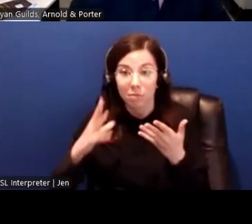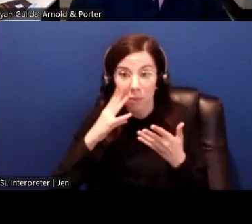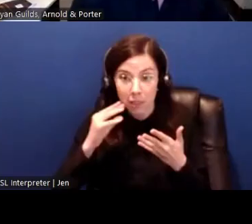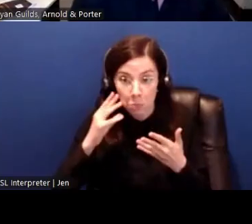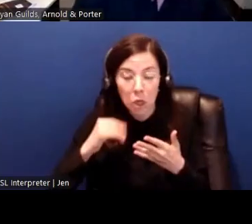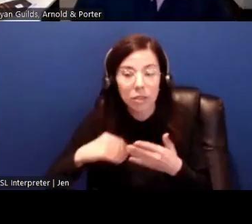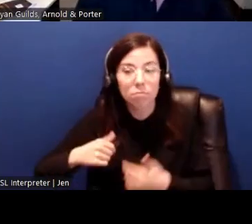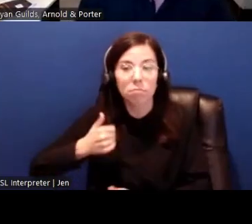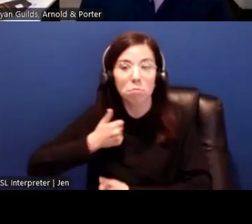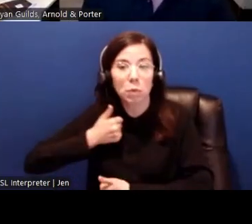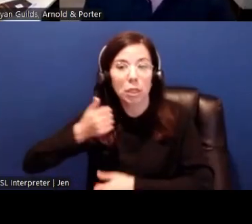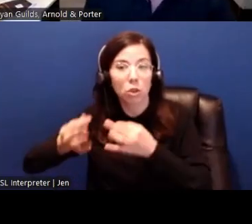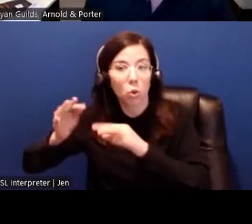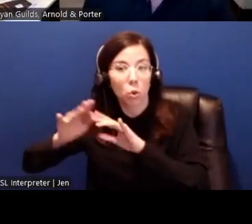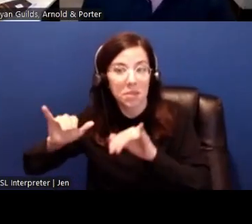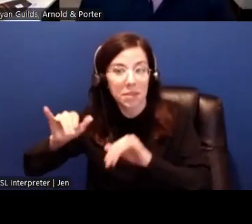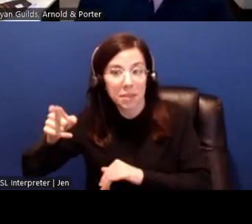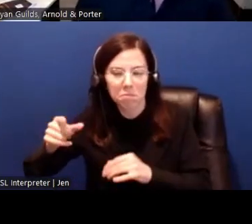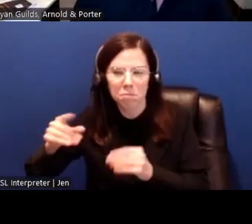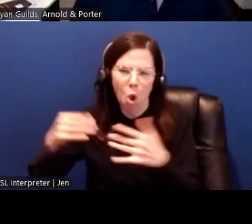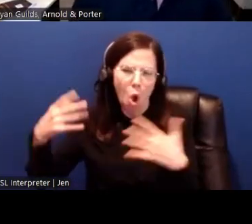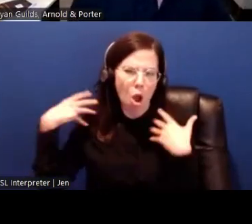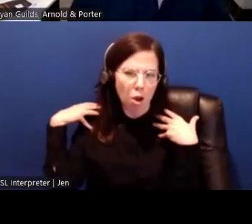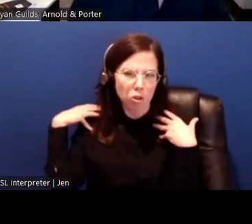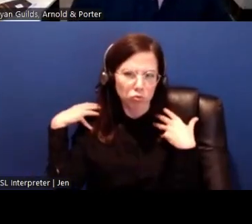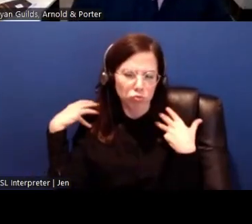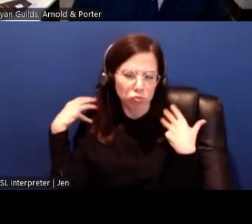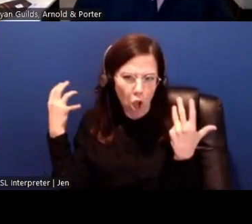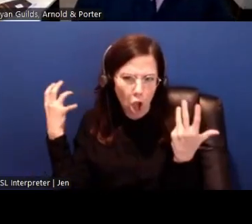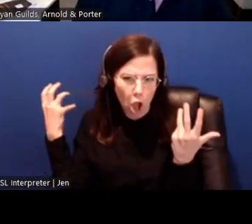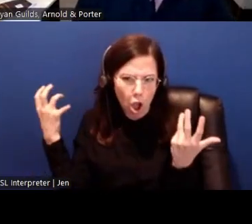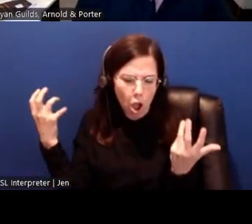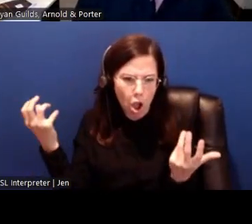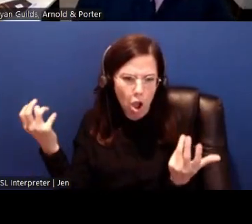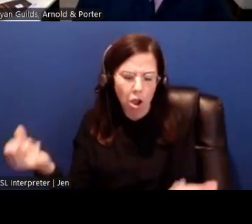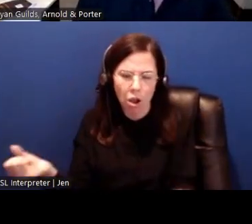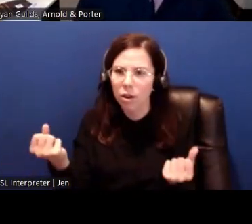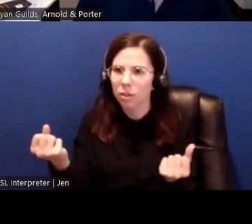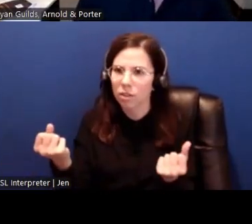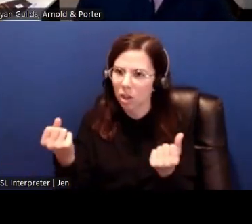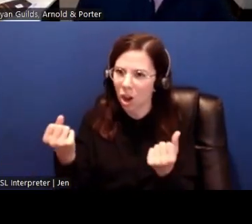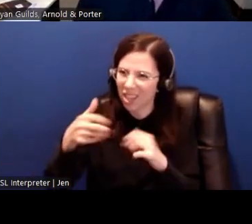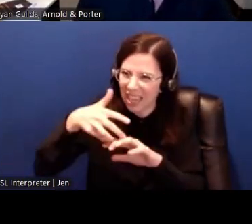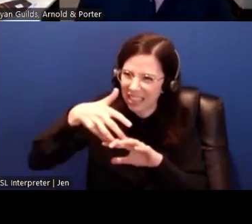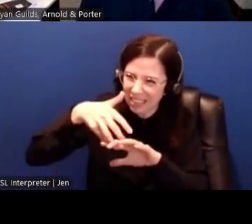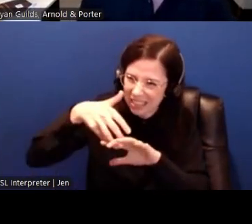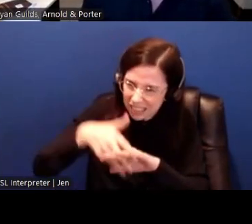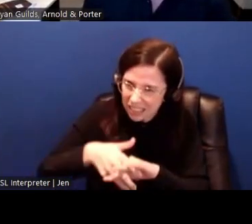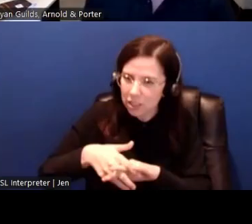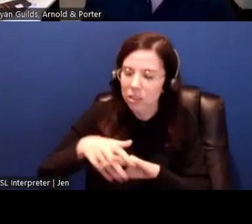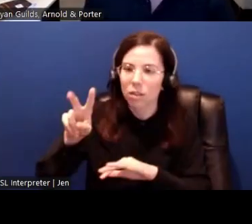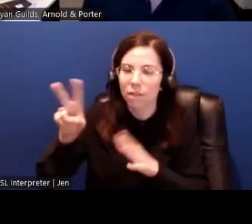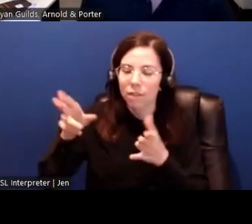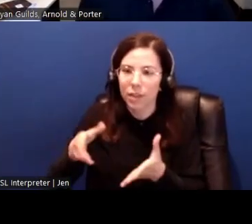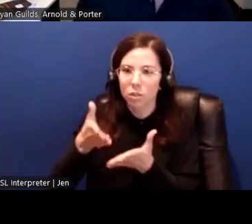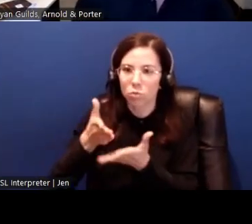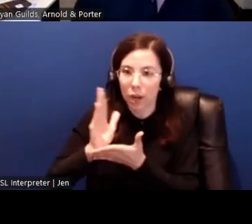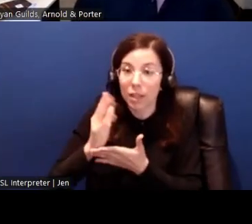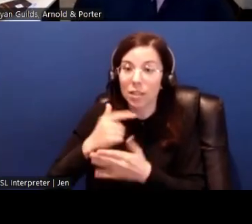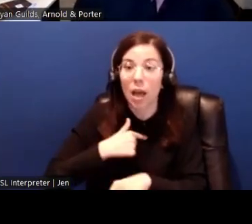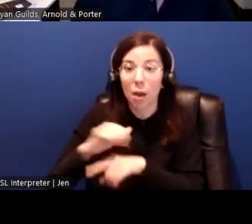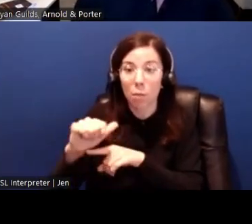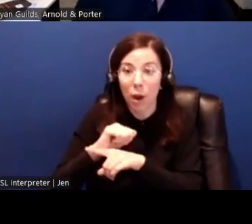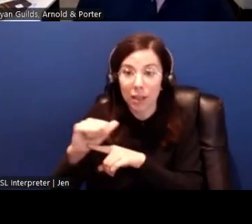system currently has the most robust and entrenched victims' rights in the country. I practice in the District of